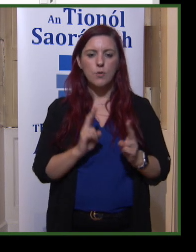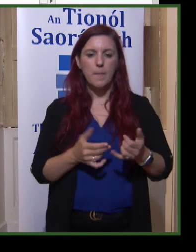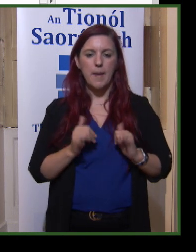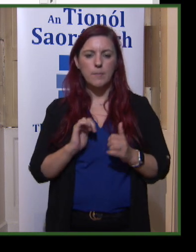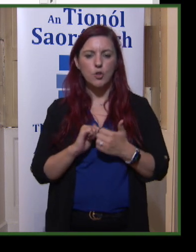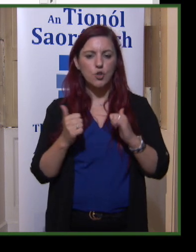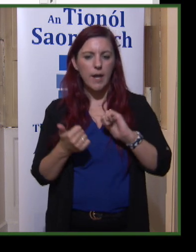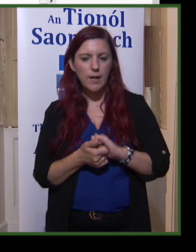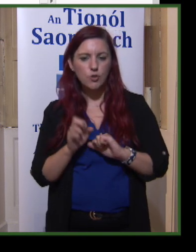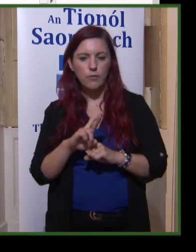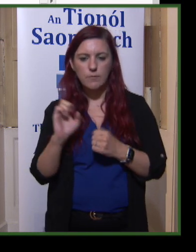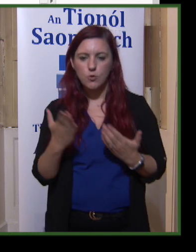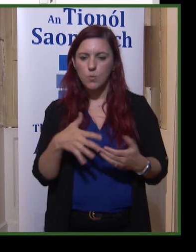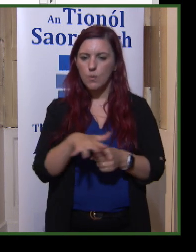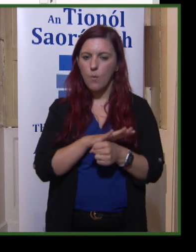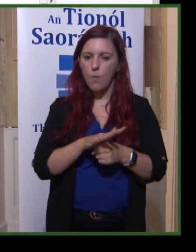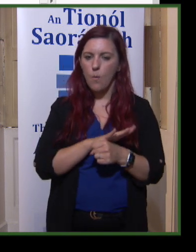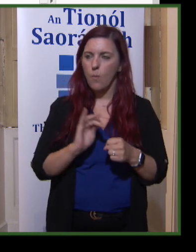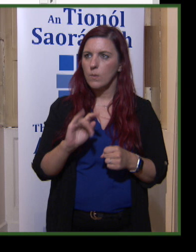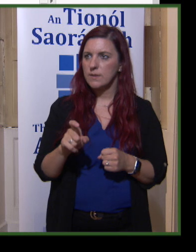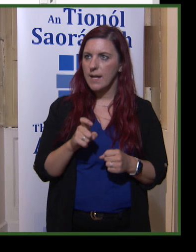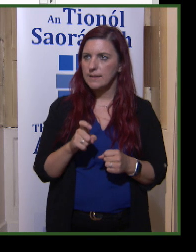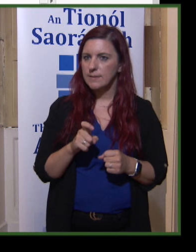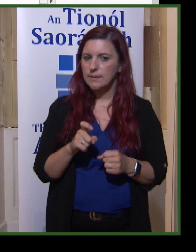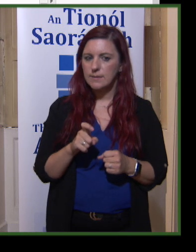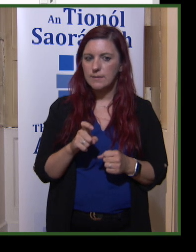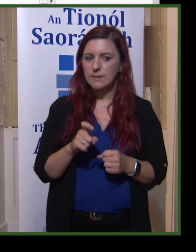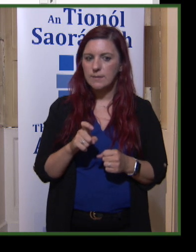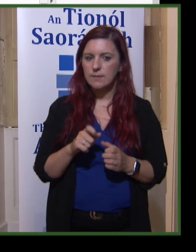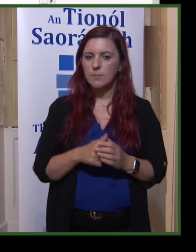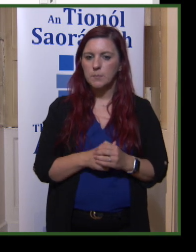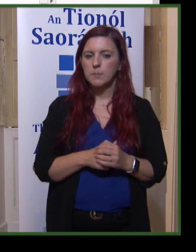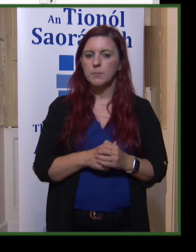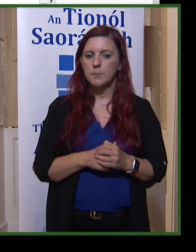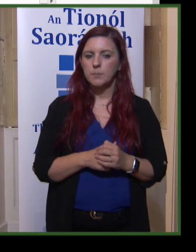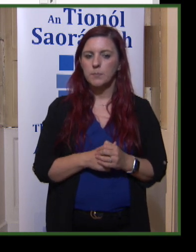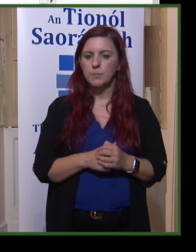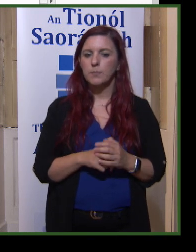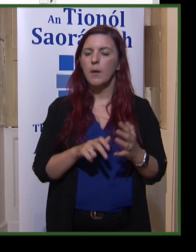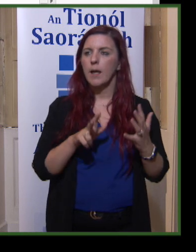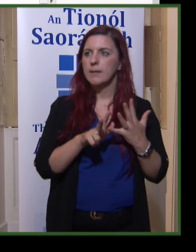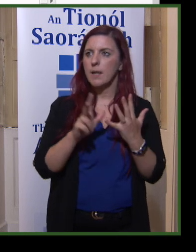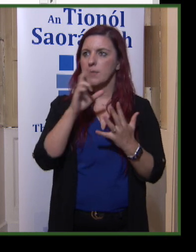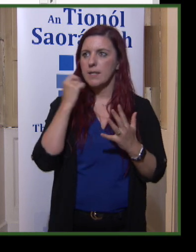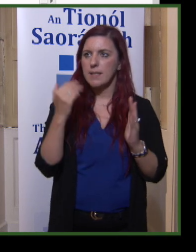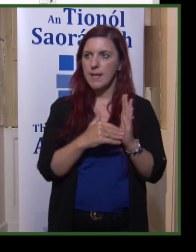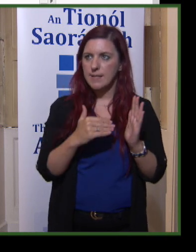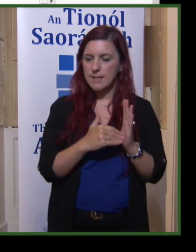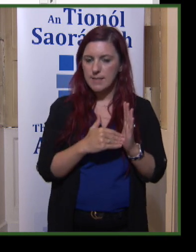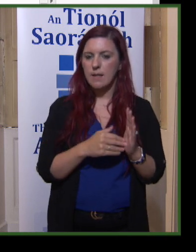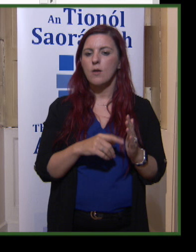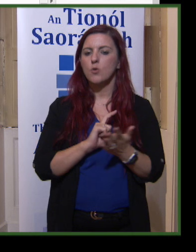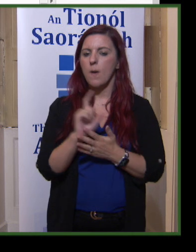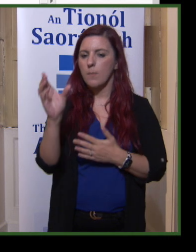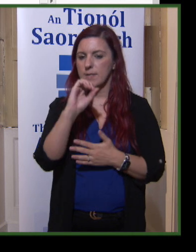with local democratically elected representatives should be able to change or introduce local taxes. 88% said